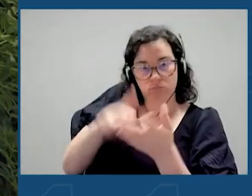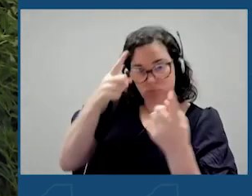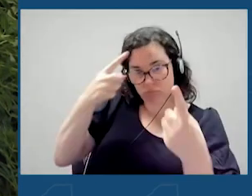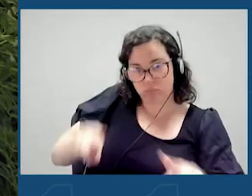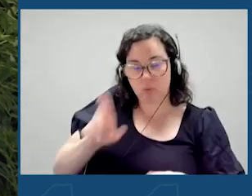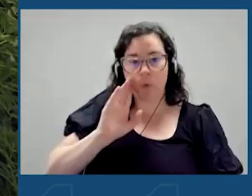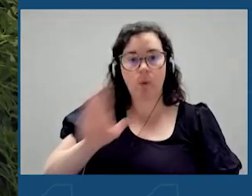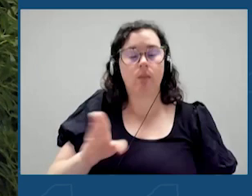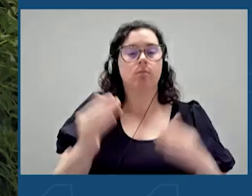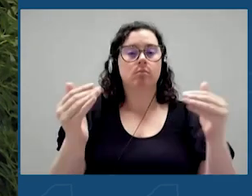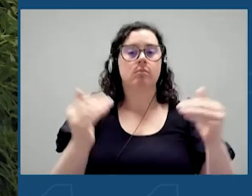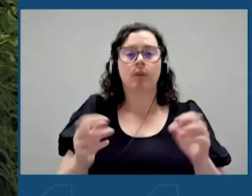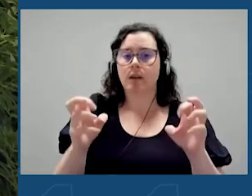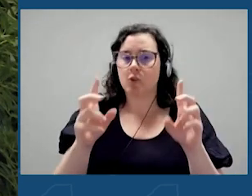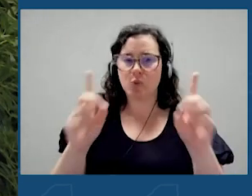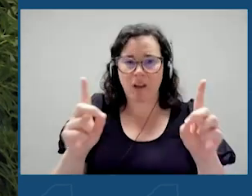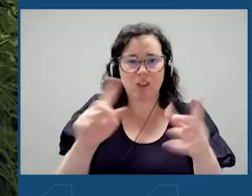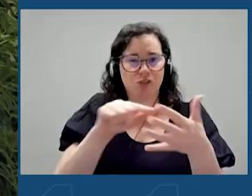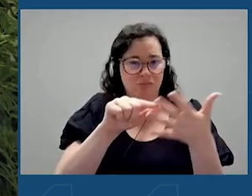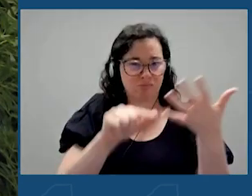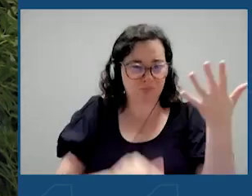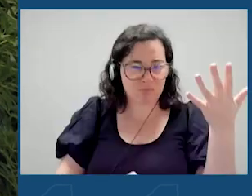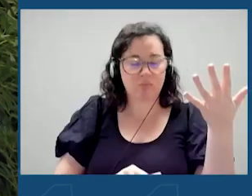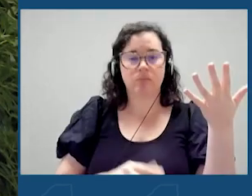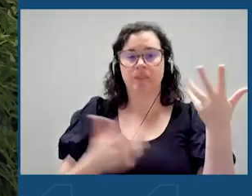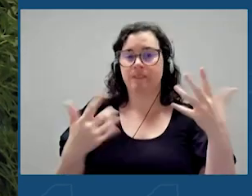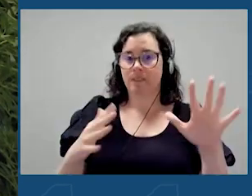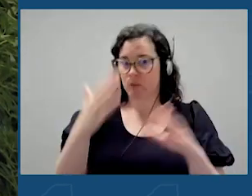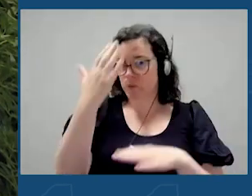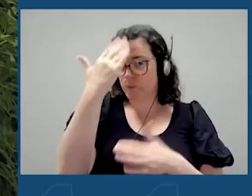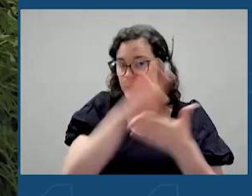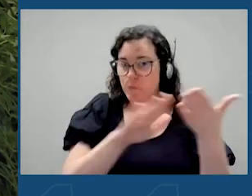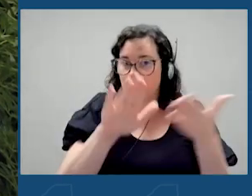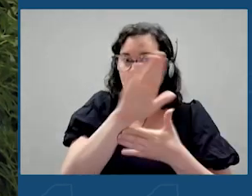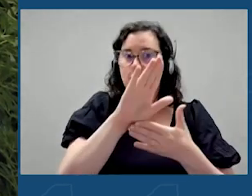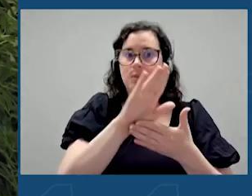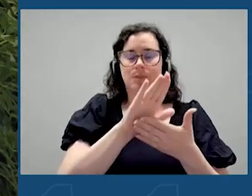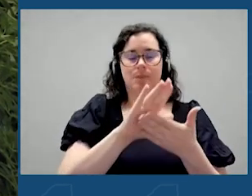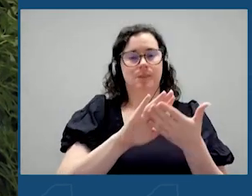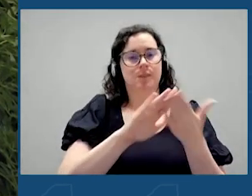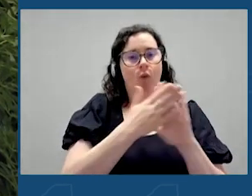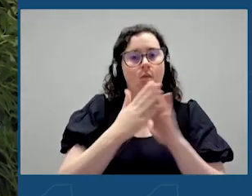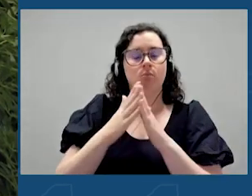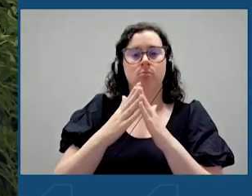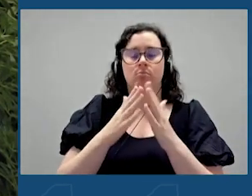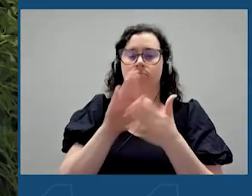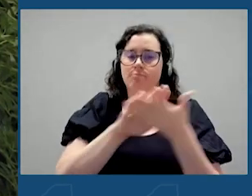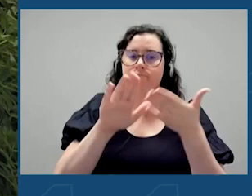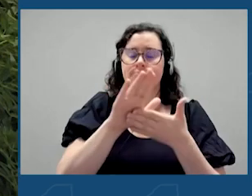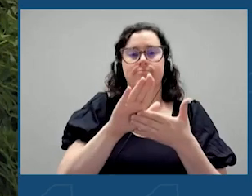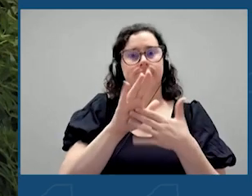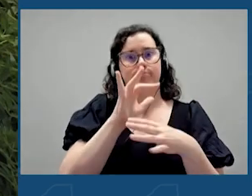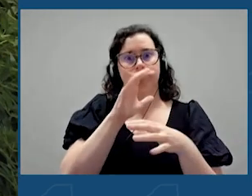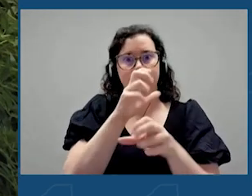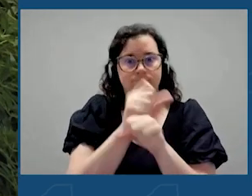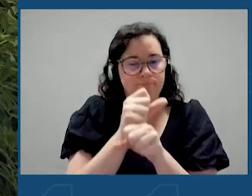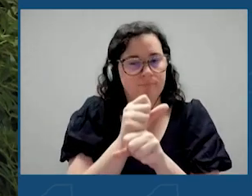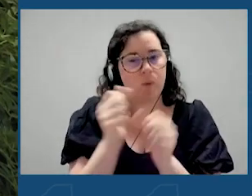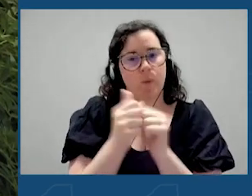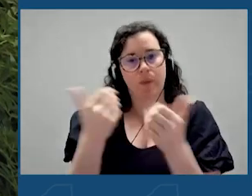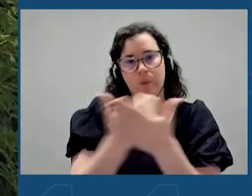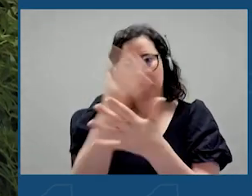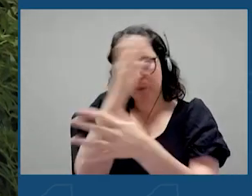of the universities and colleges. We're thrilled to be working with SUNY Ulster and the new president. We're thrilled to be working with SUNY New